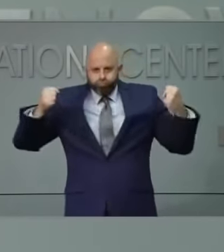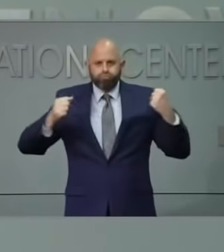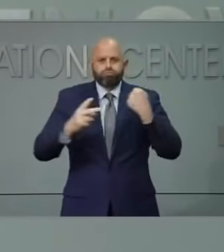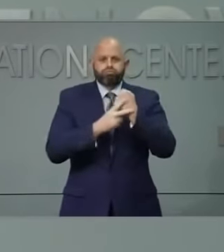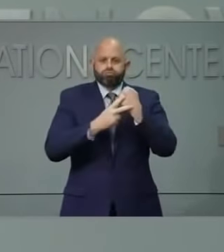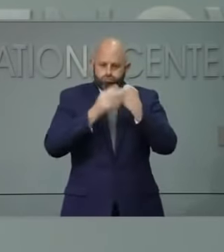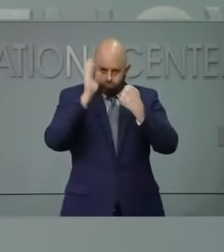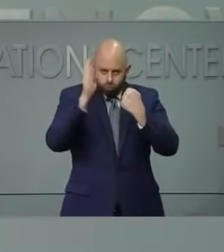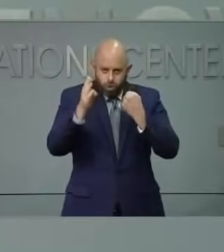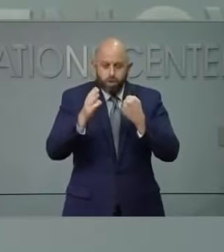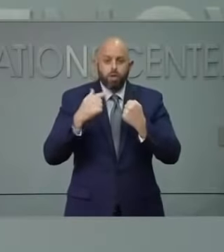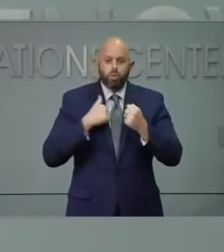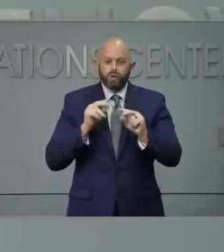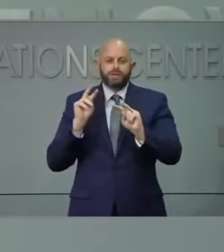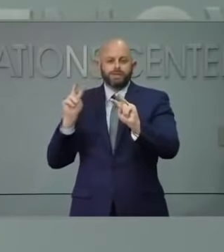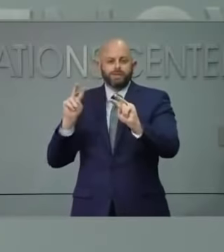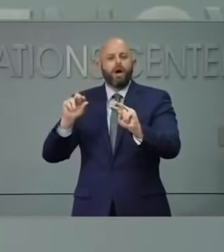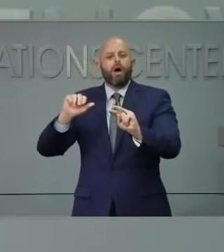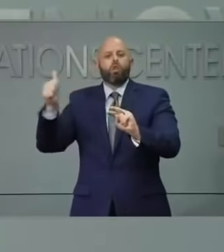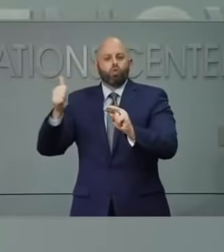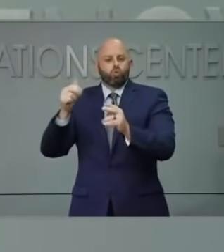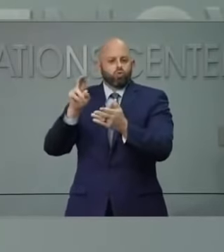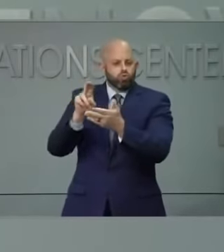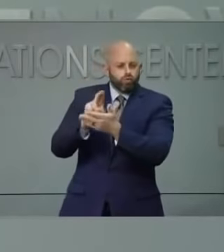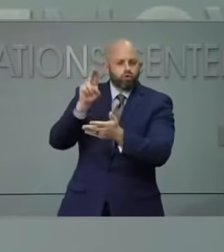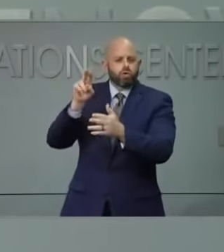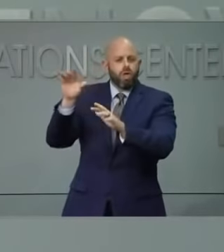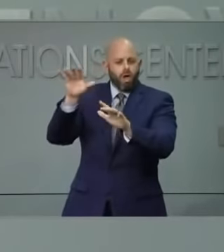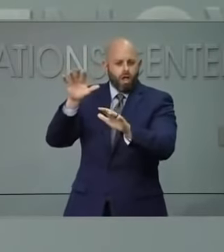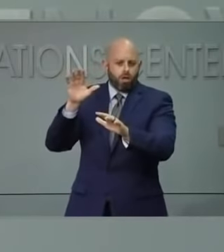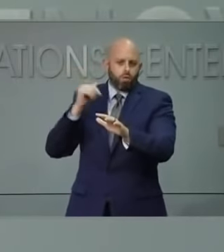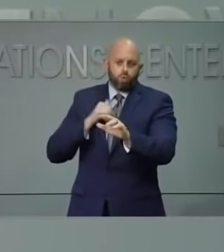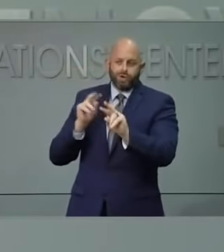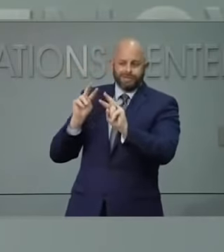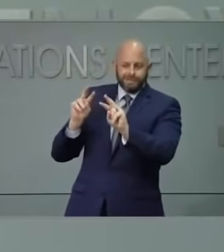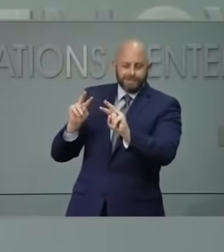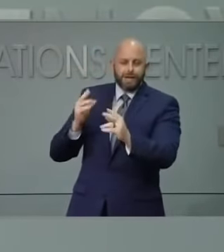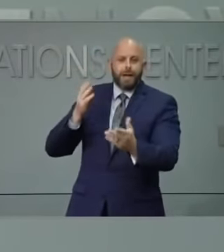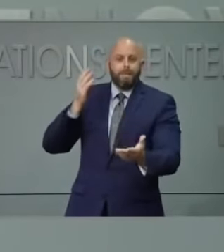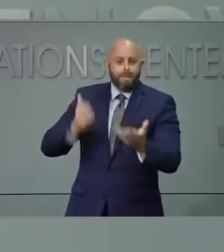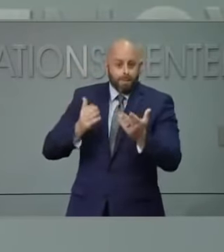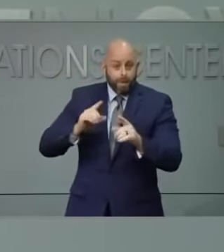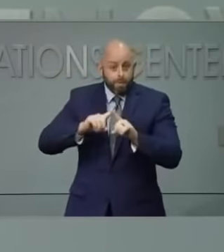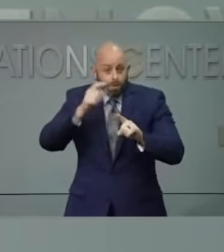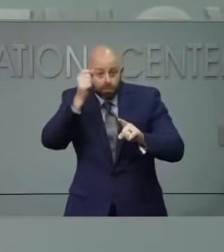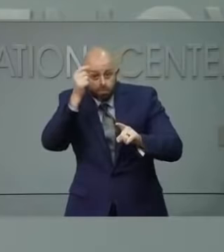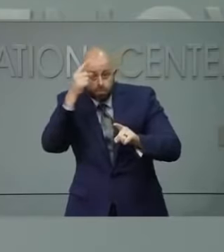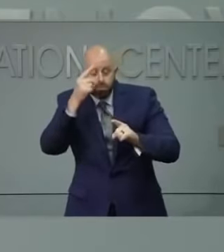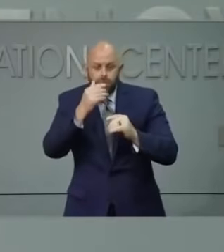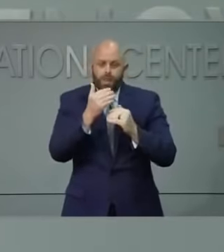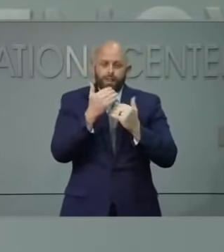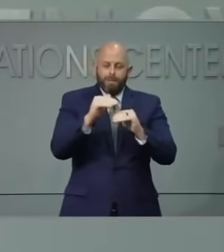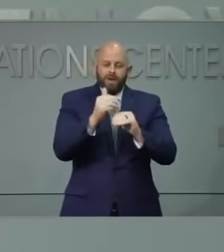at other places if we might need to tap into them, but because the supplies are limited at first and we are targeting it to our healthcare